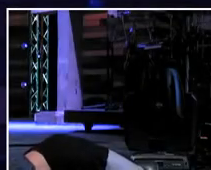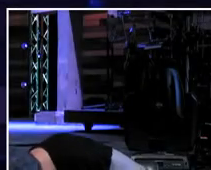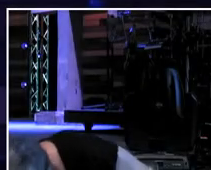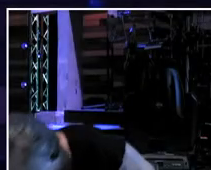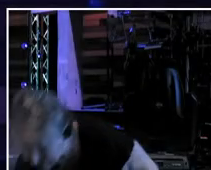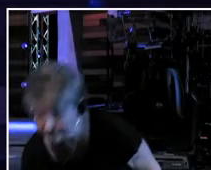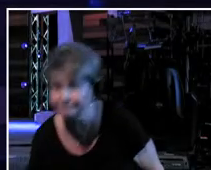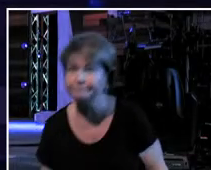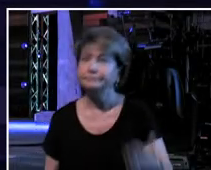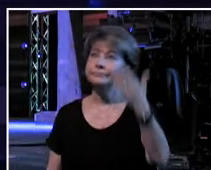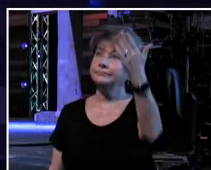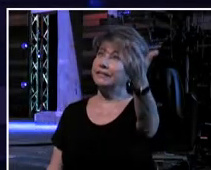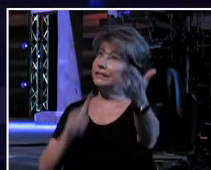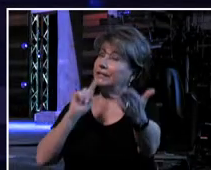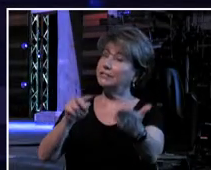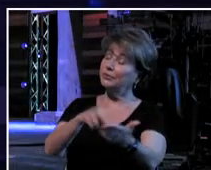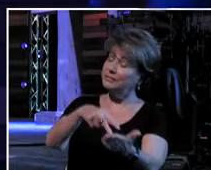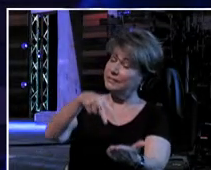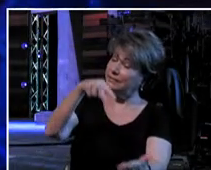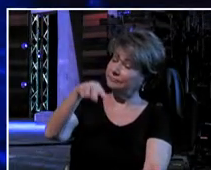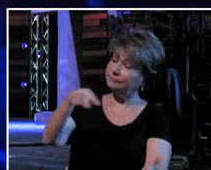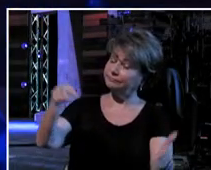He is risen.